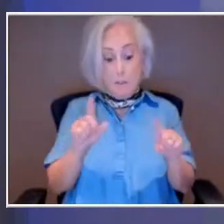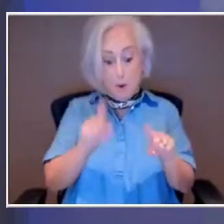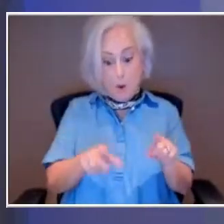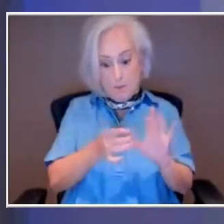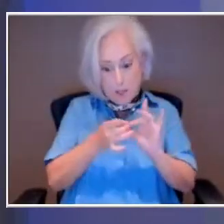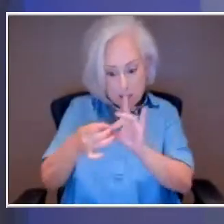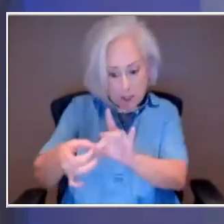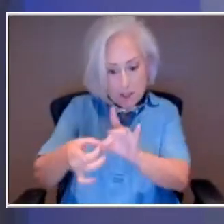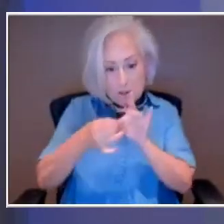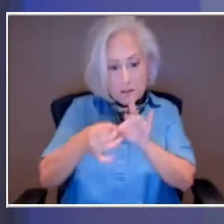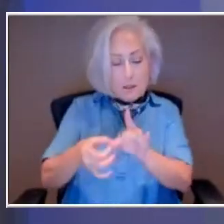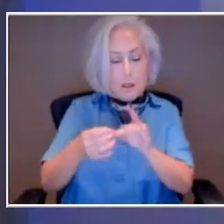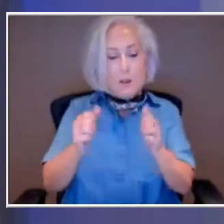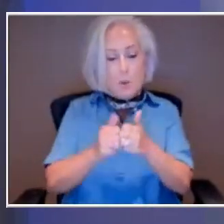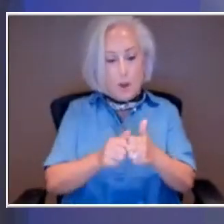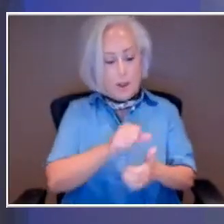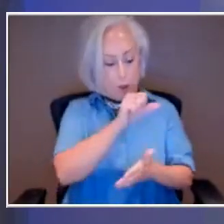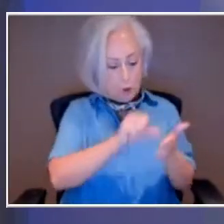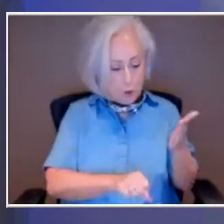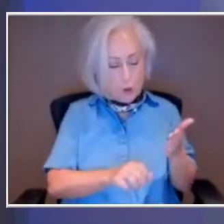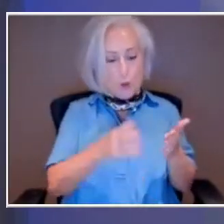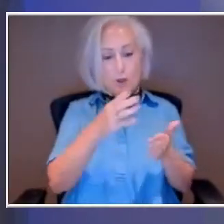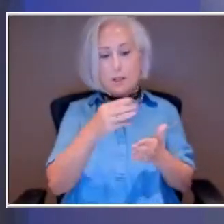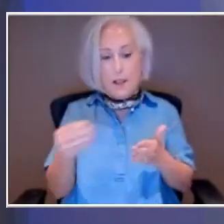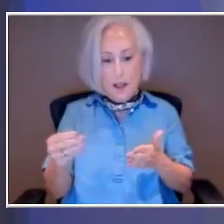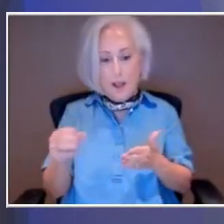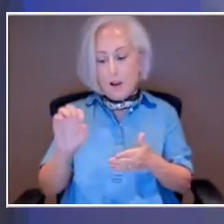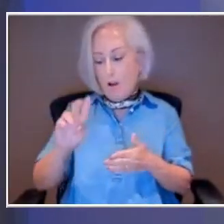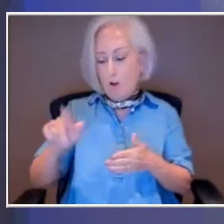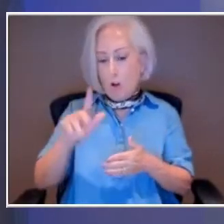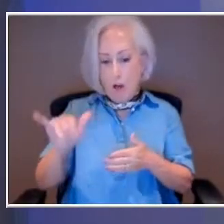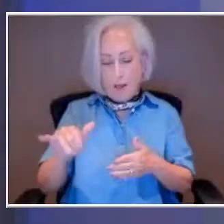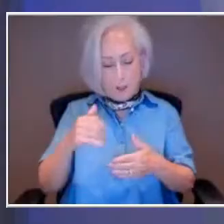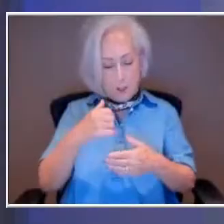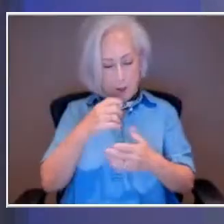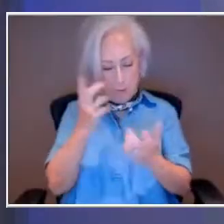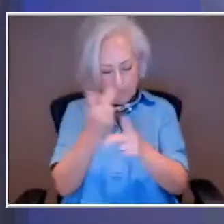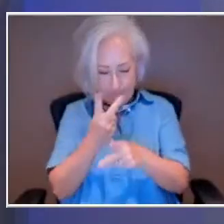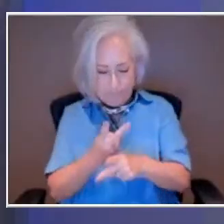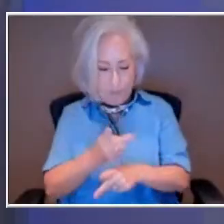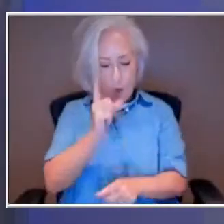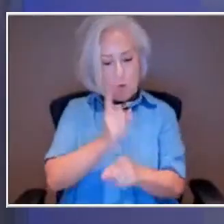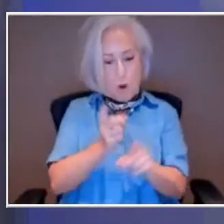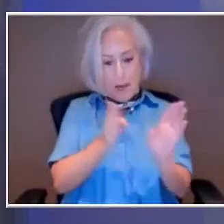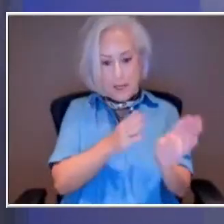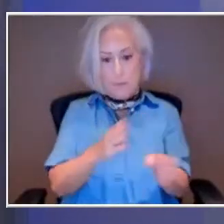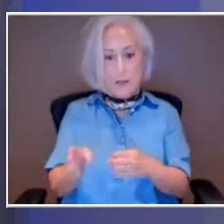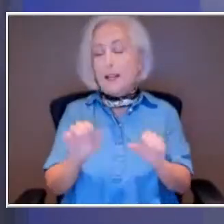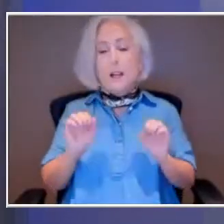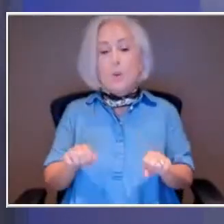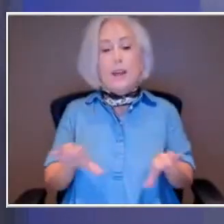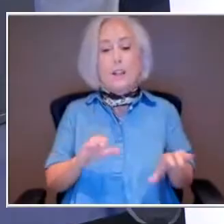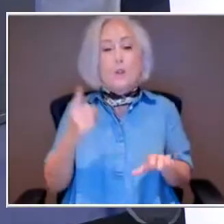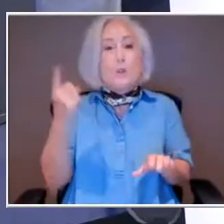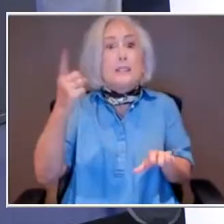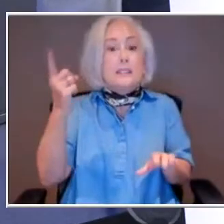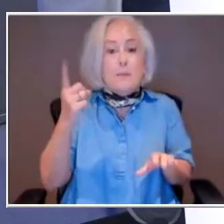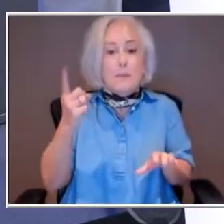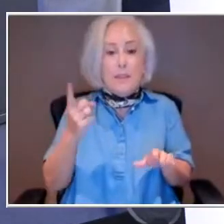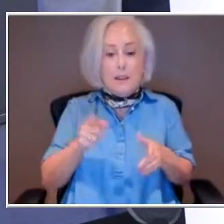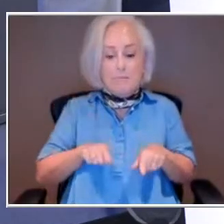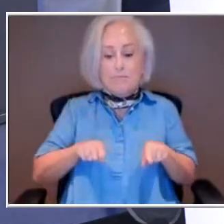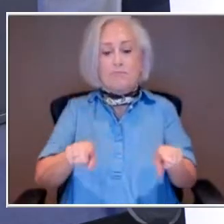the right plan for each patient. We can do almost always something, even if treatment is ongoing. How